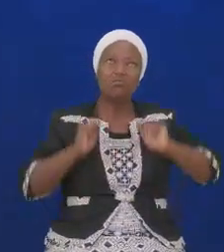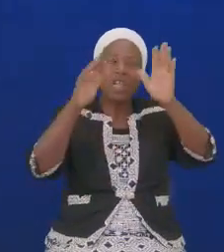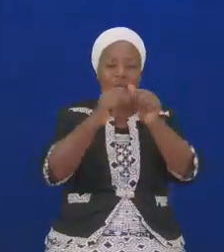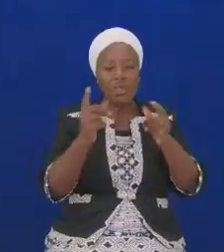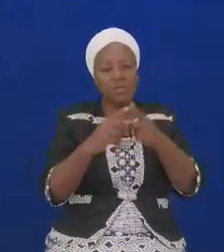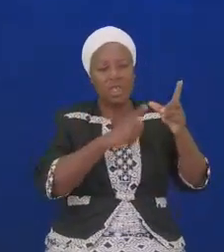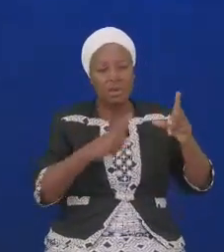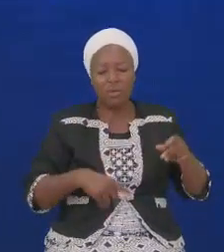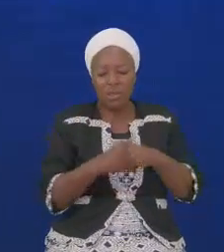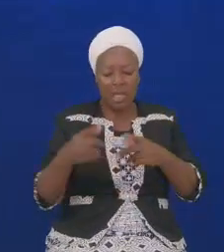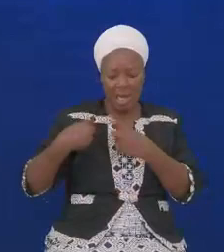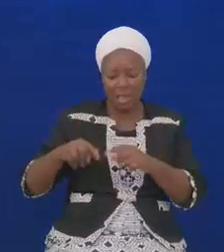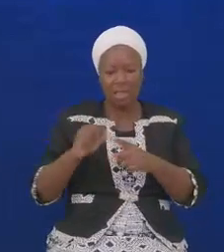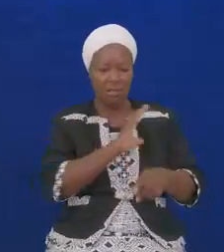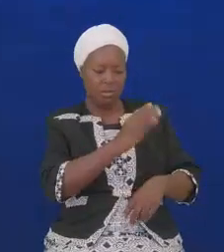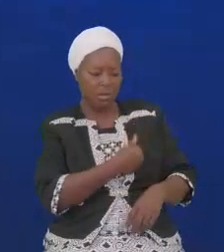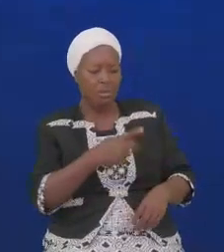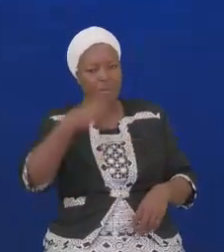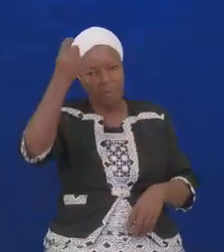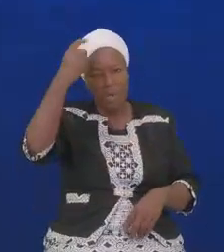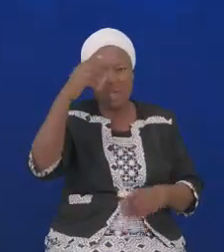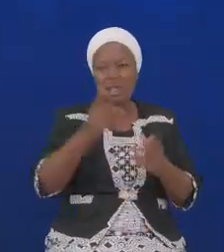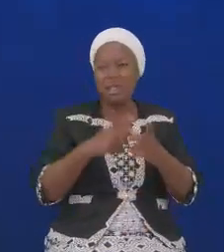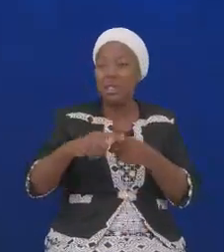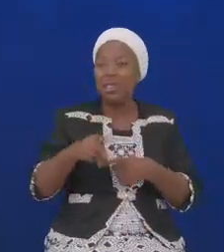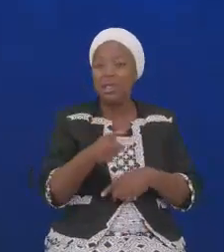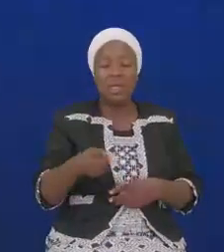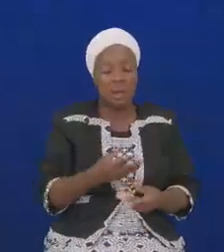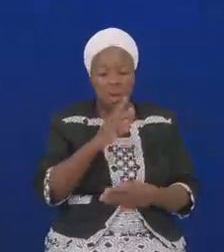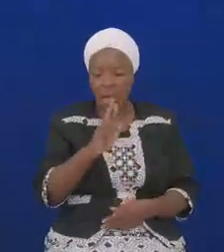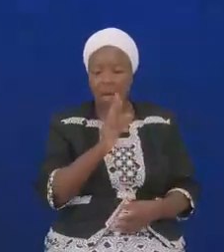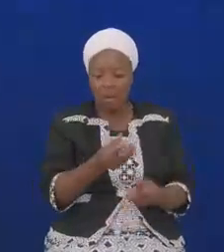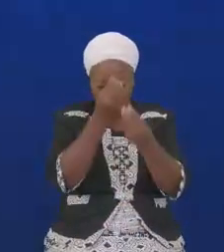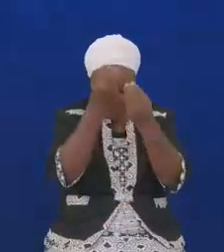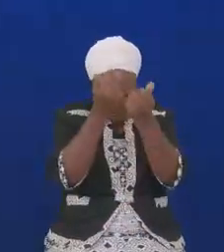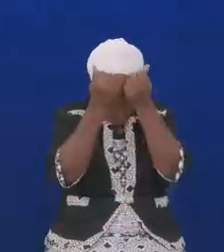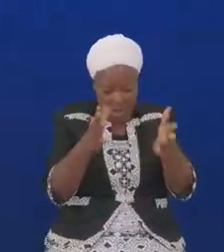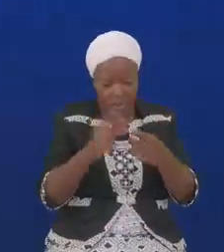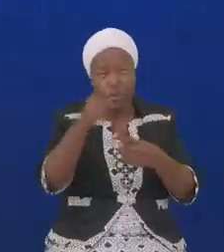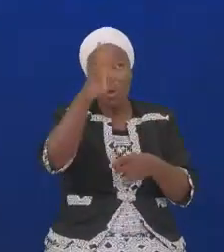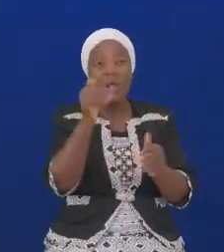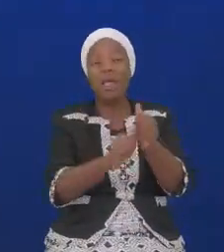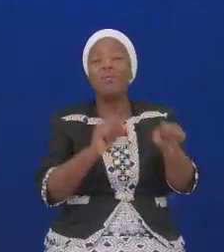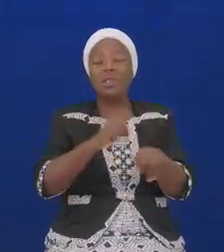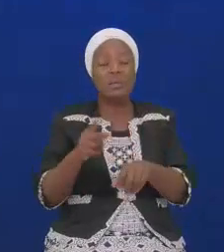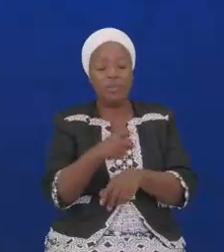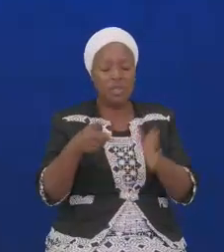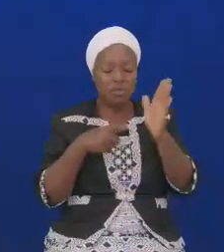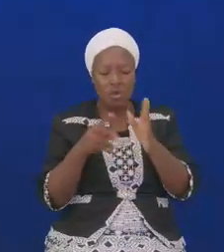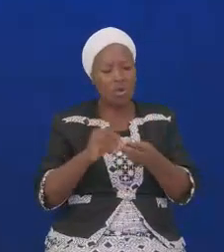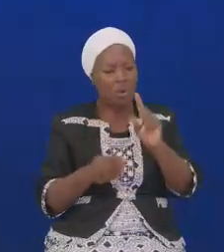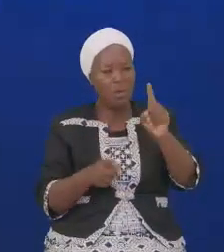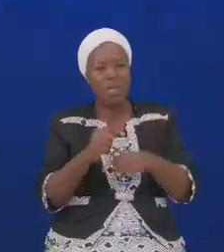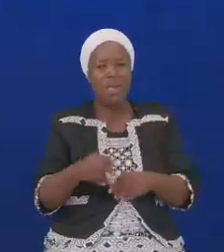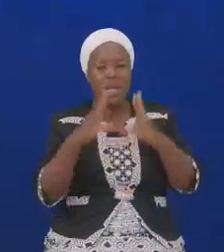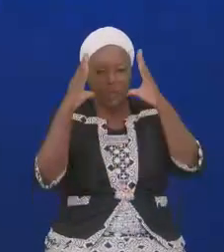their hearts, their soul, their mind, and then in obedience to God every time, they show, number one, by experience,